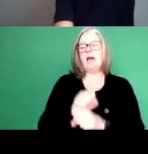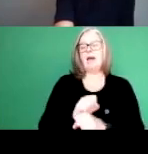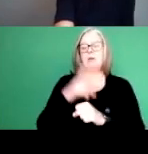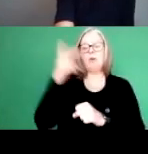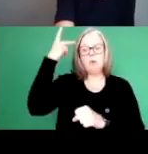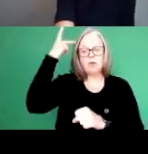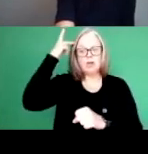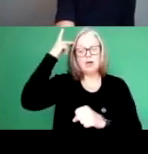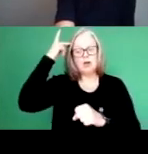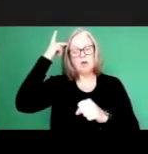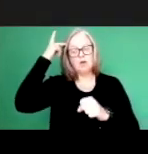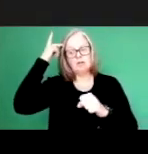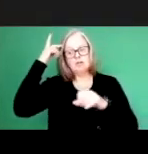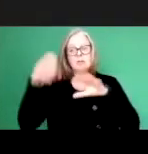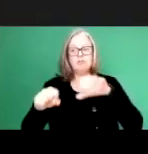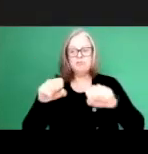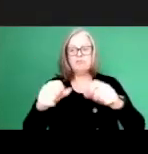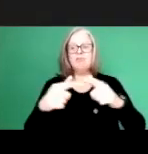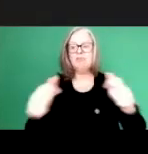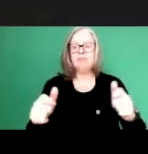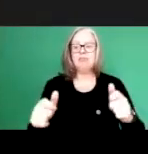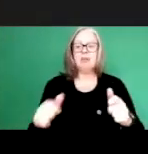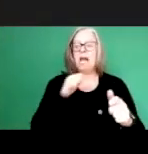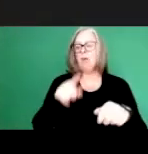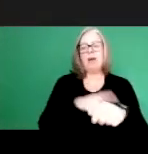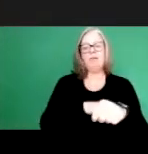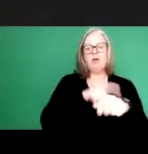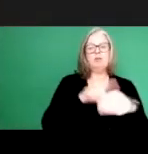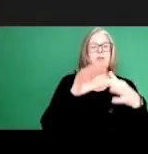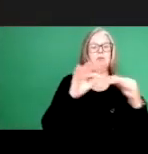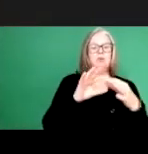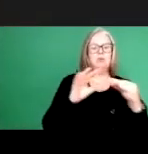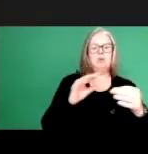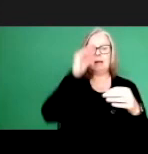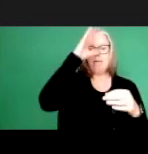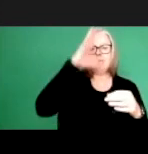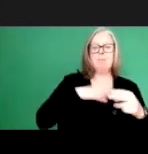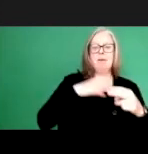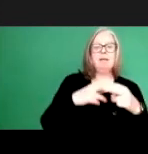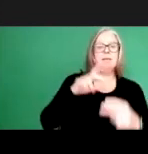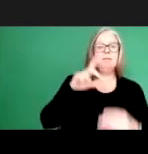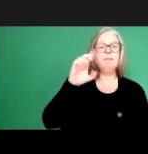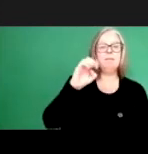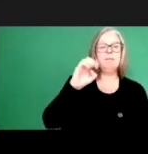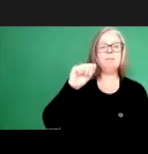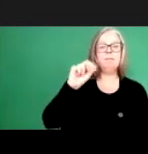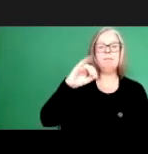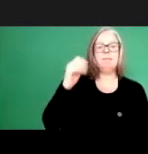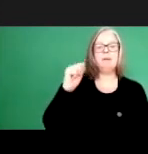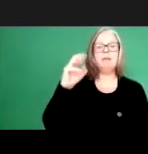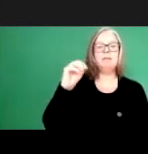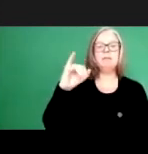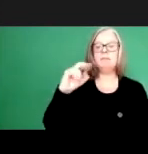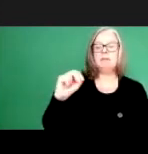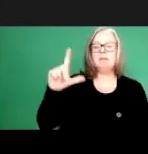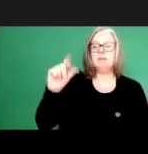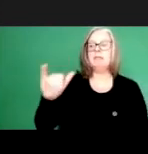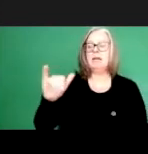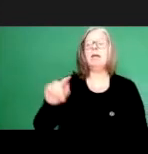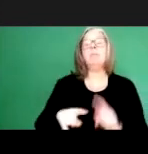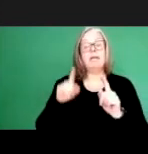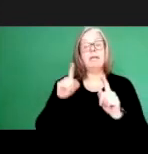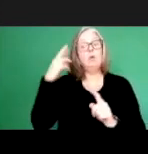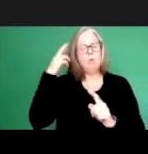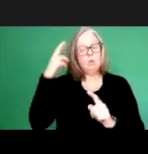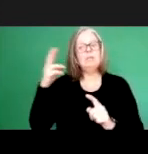Benjamin Lay, but for those of you who don't know him, you should learn about, he's a lot of the reason why the Quakers became abolitionists.